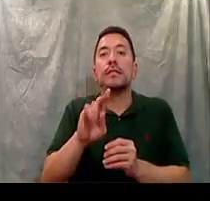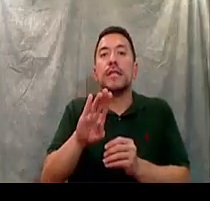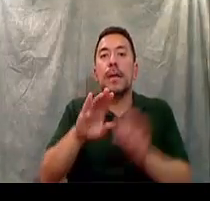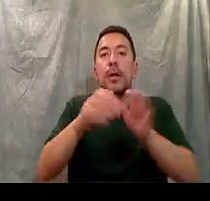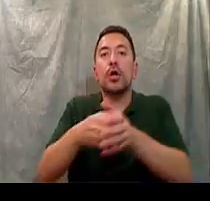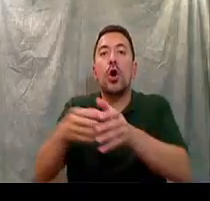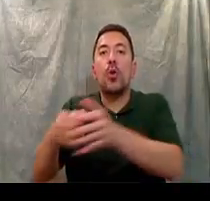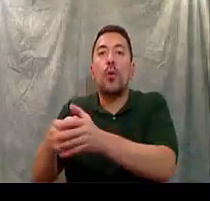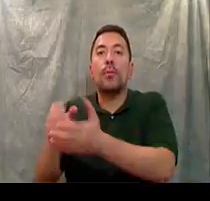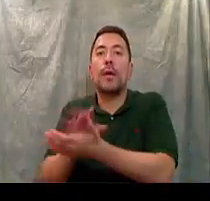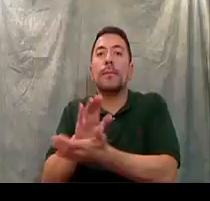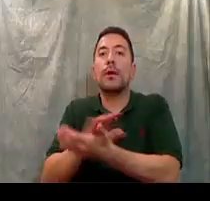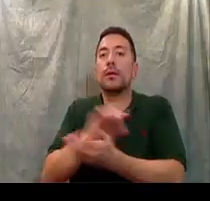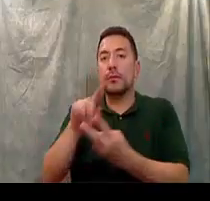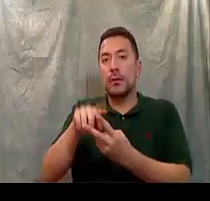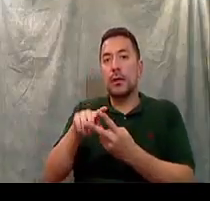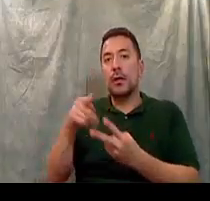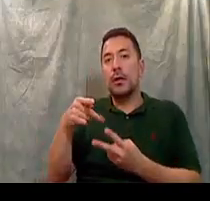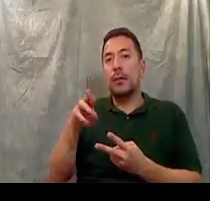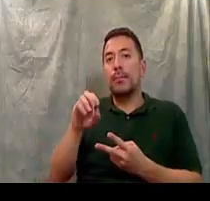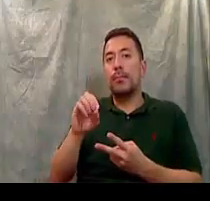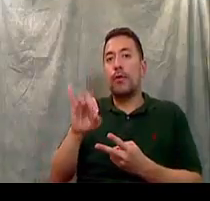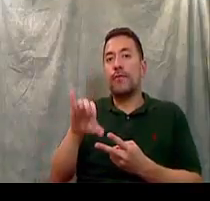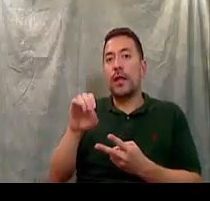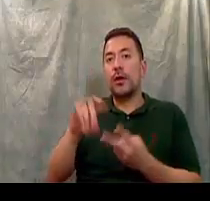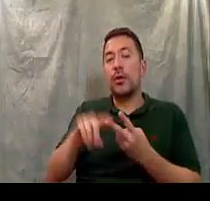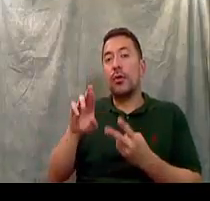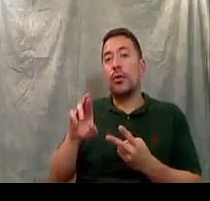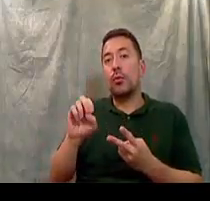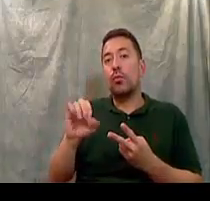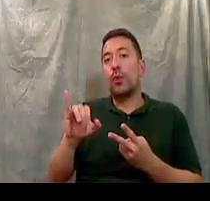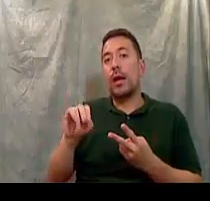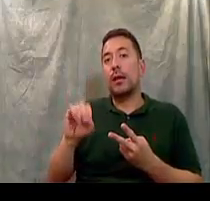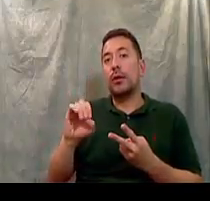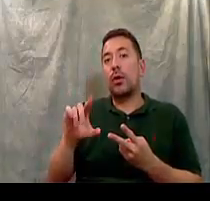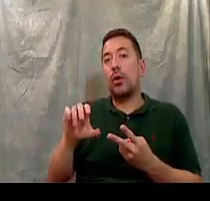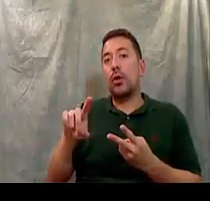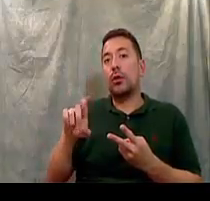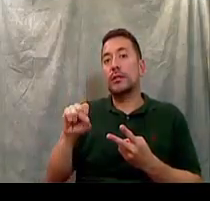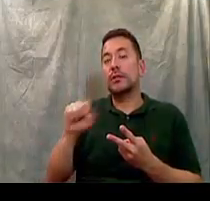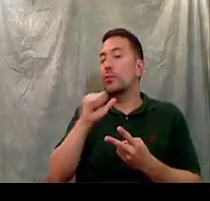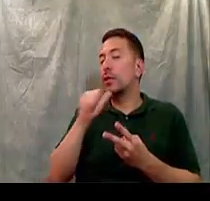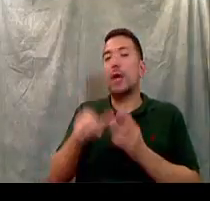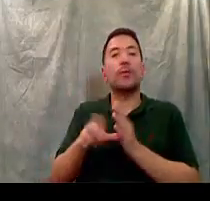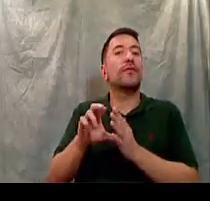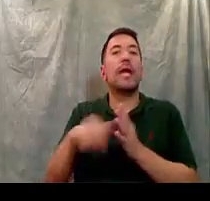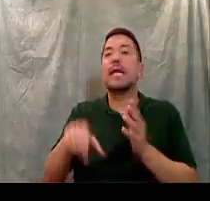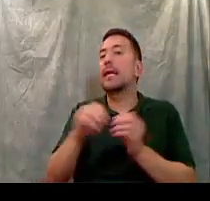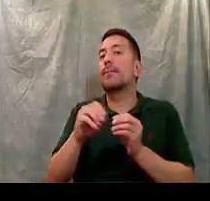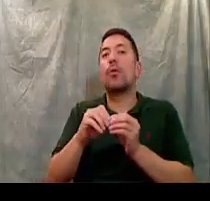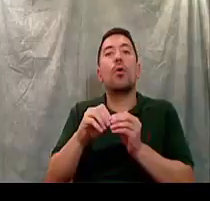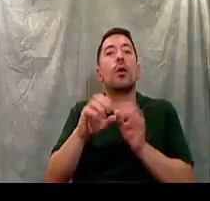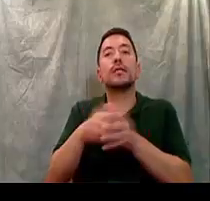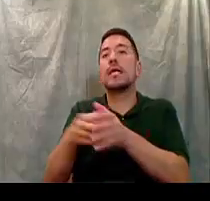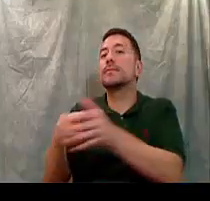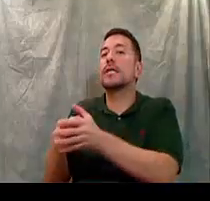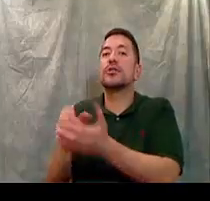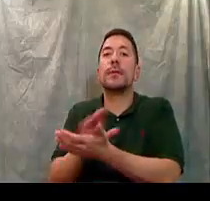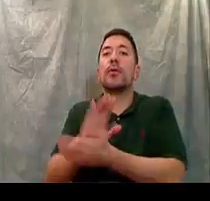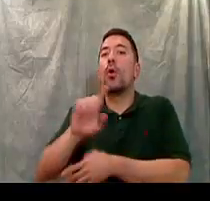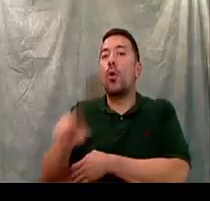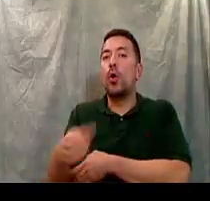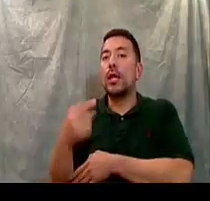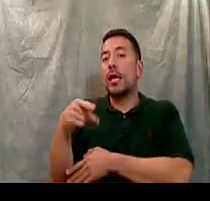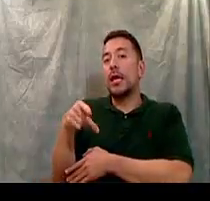professors, Dr. Porfilio and Dr. Reynolds, will actually not be reviewing any more of the subsections of the paper. Only Dr. Porfilio will review